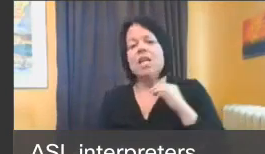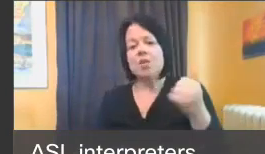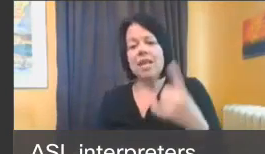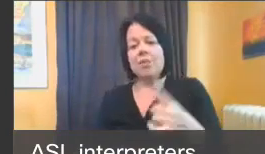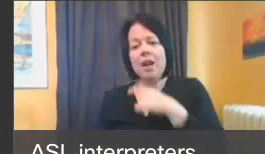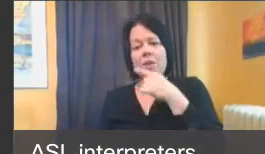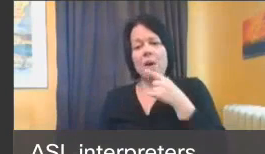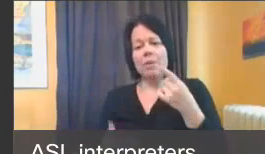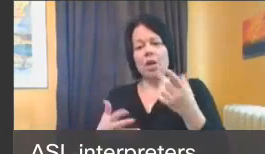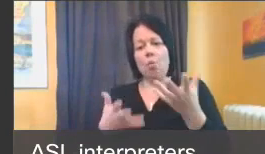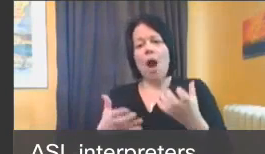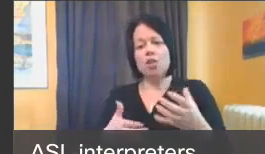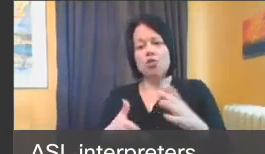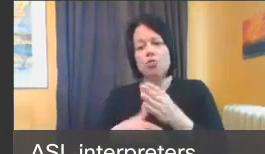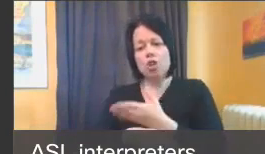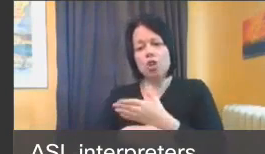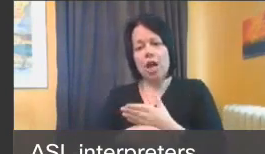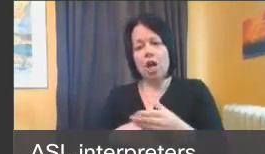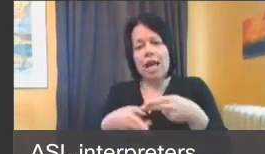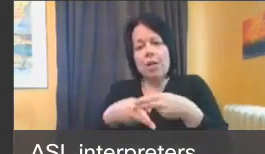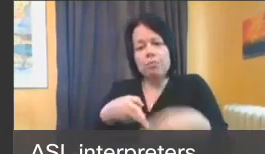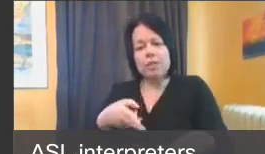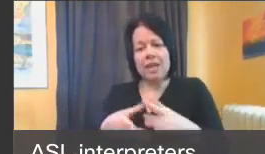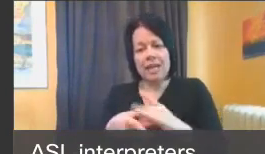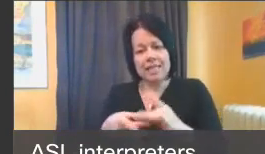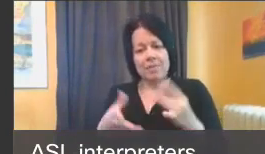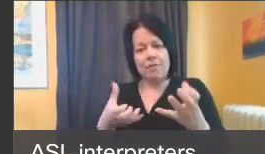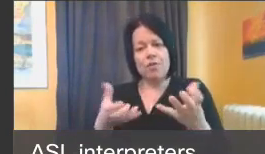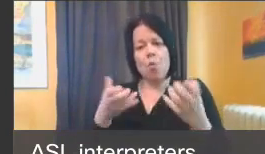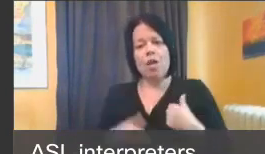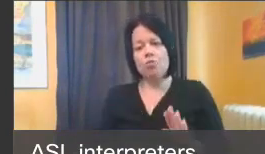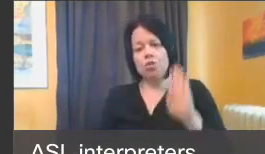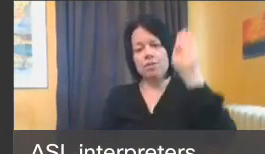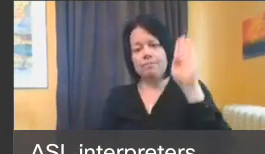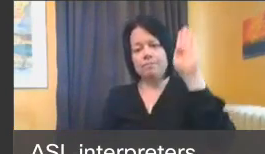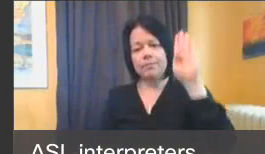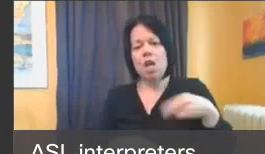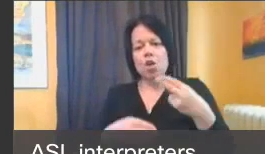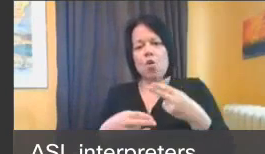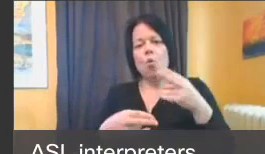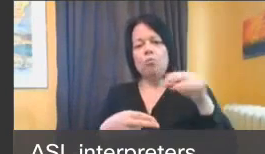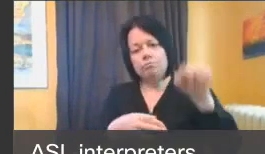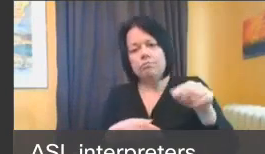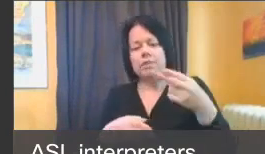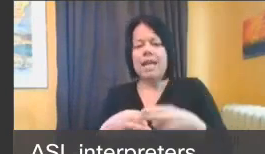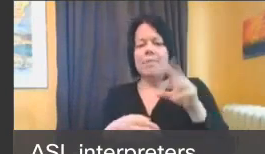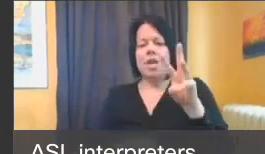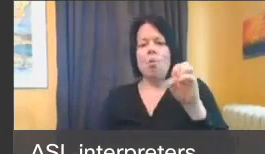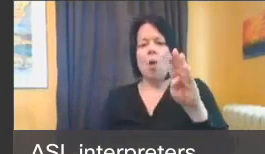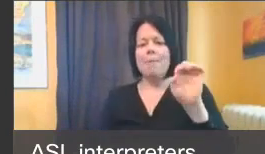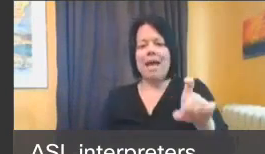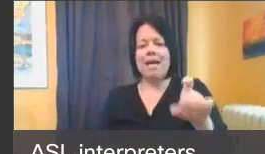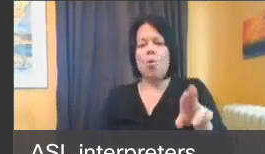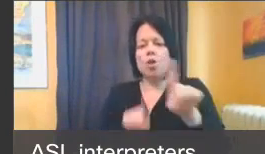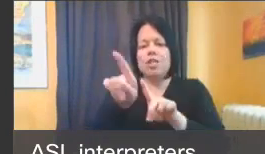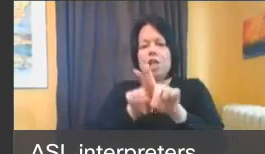brief statement with the committee. If you would like to speak, please raise your hand by selecting your name in WebEx or selecting *3